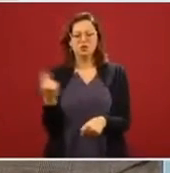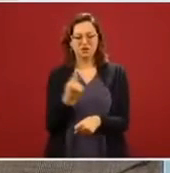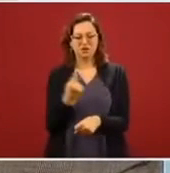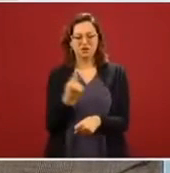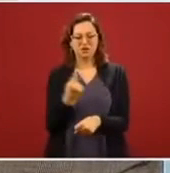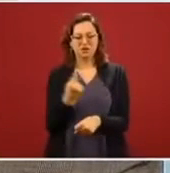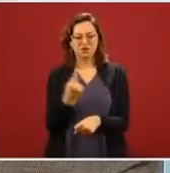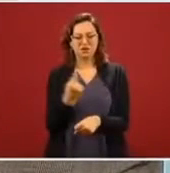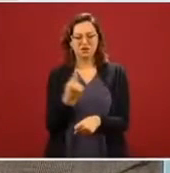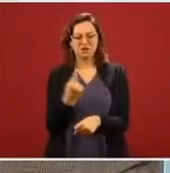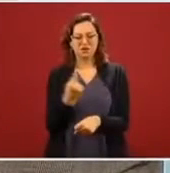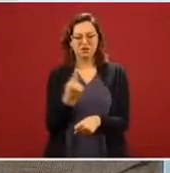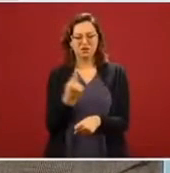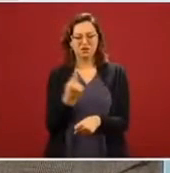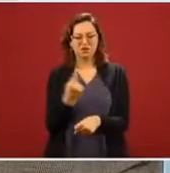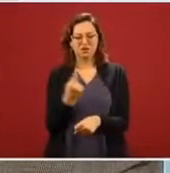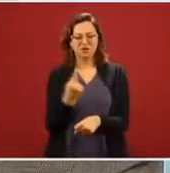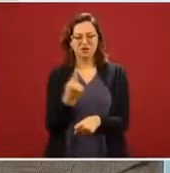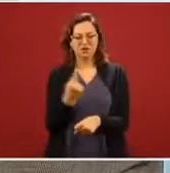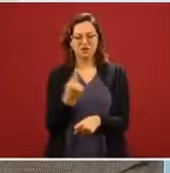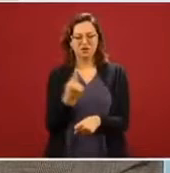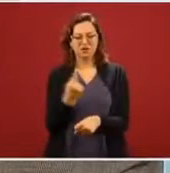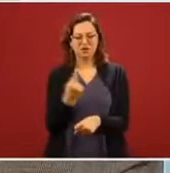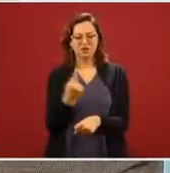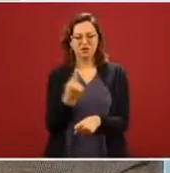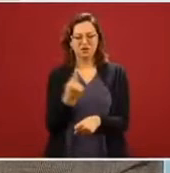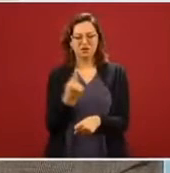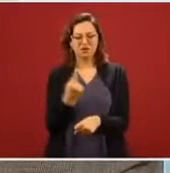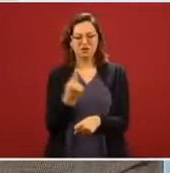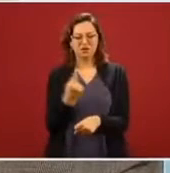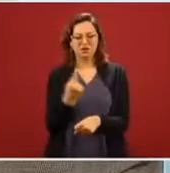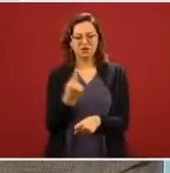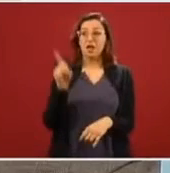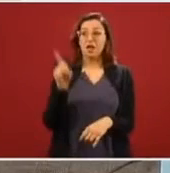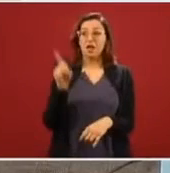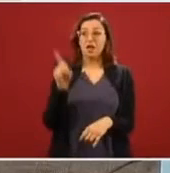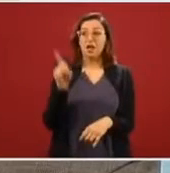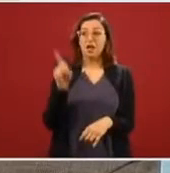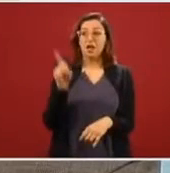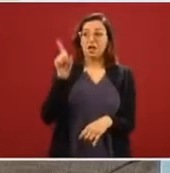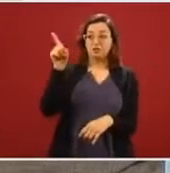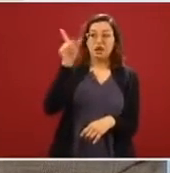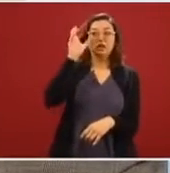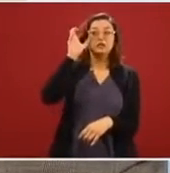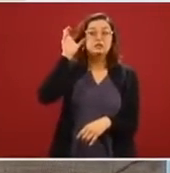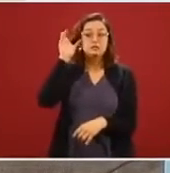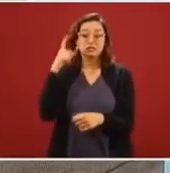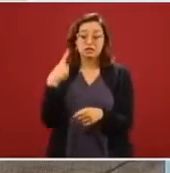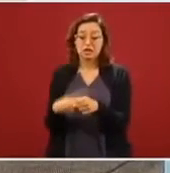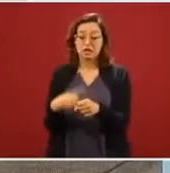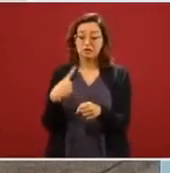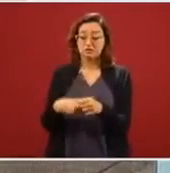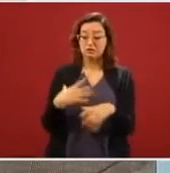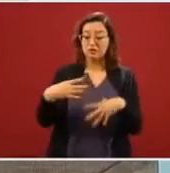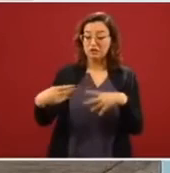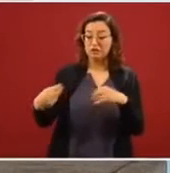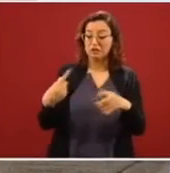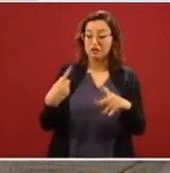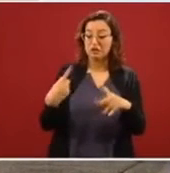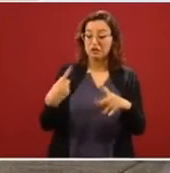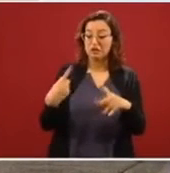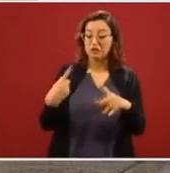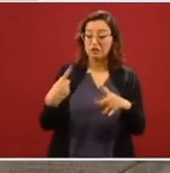epidemia Because since the initiation of this epidemic, y en mucho como parte de esta